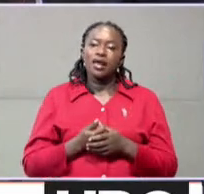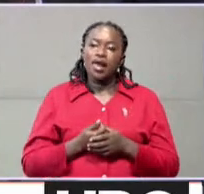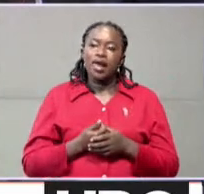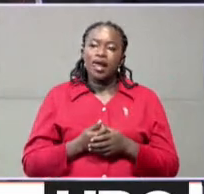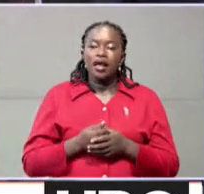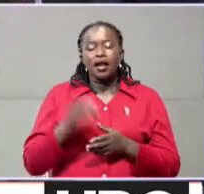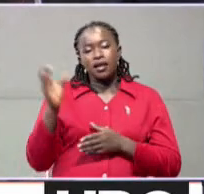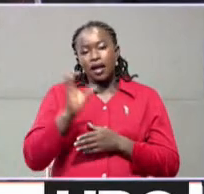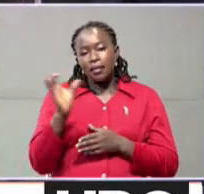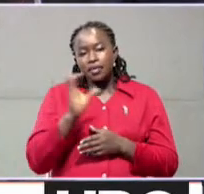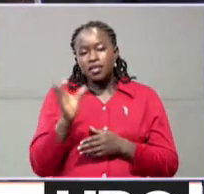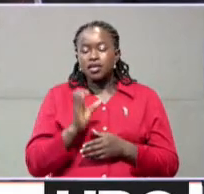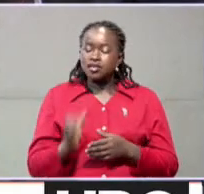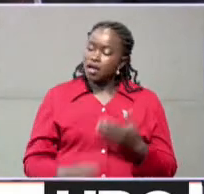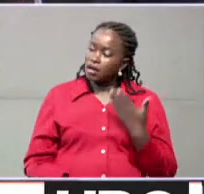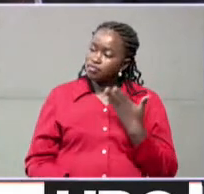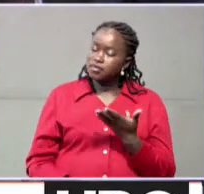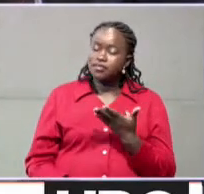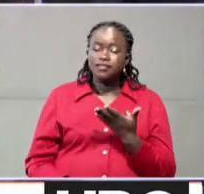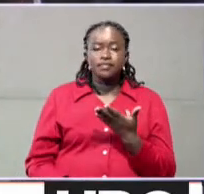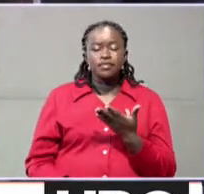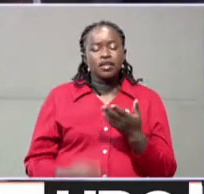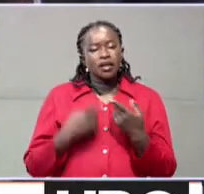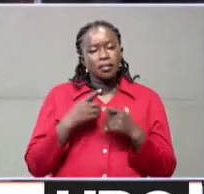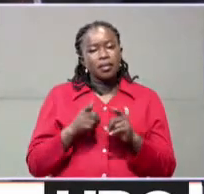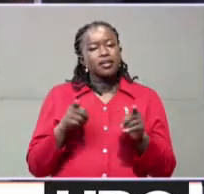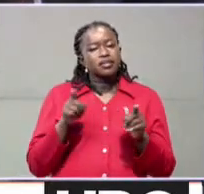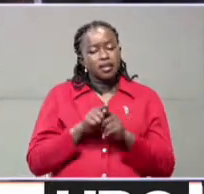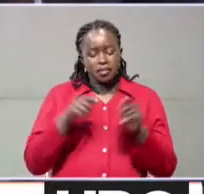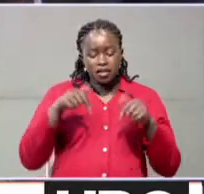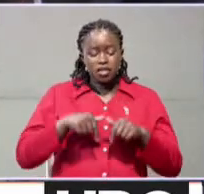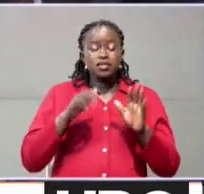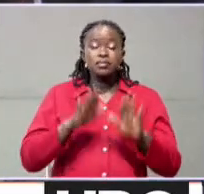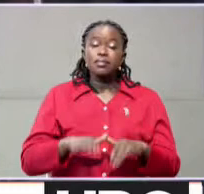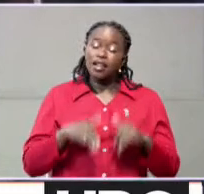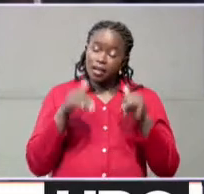cabinet but this is parliament